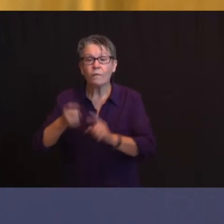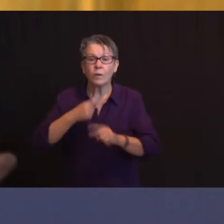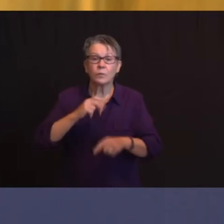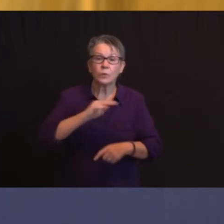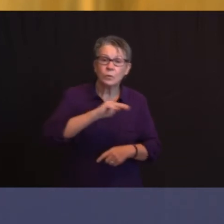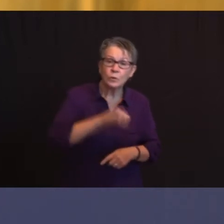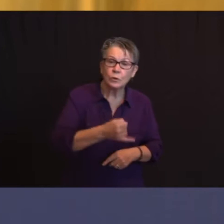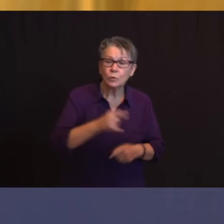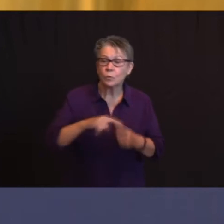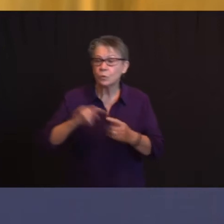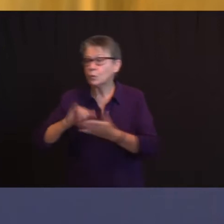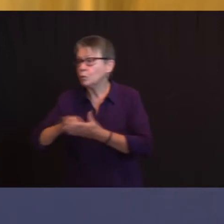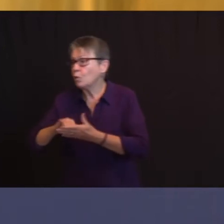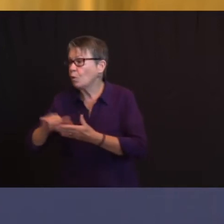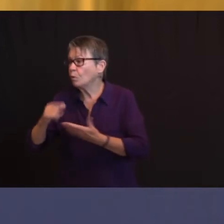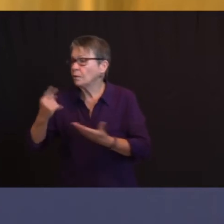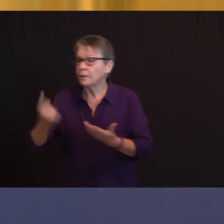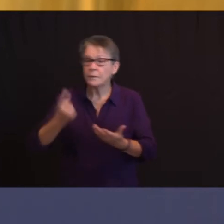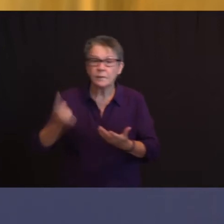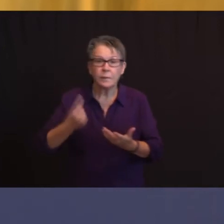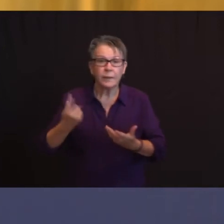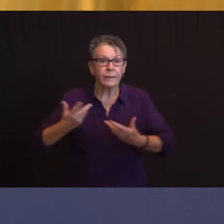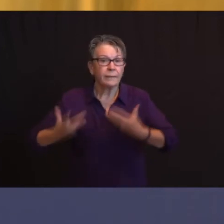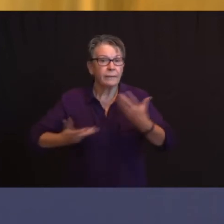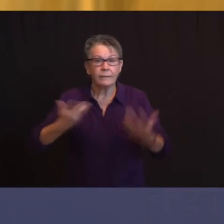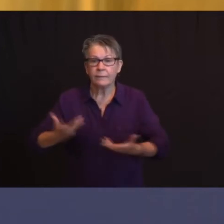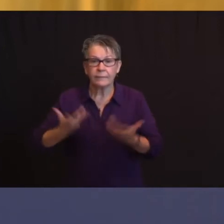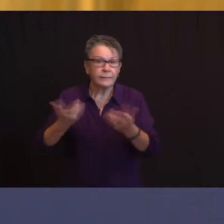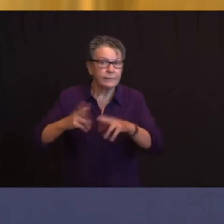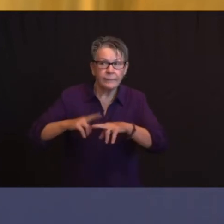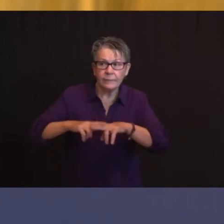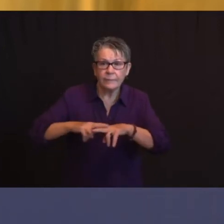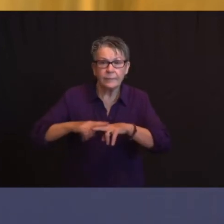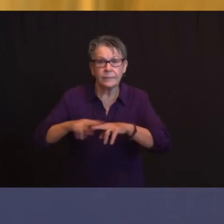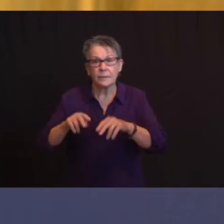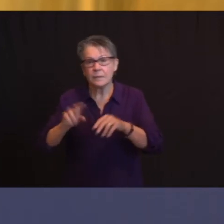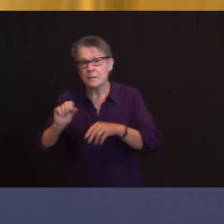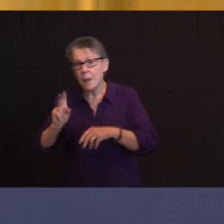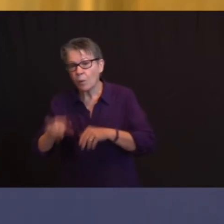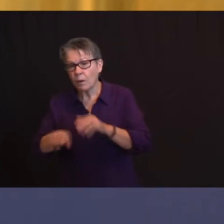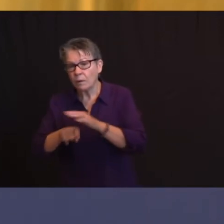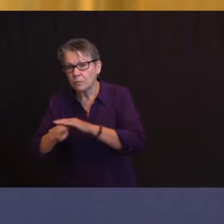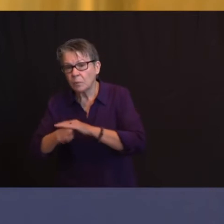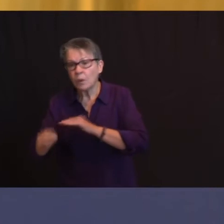sales and just the whole pattern of behavior.